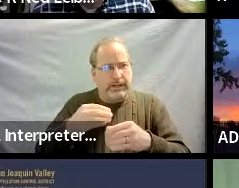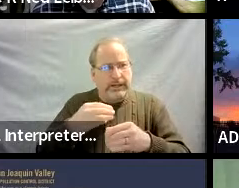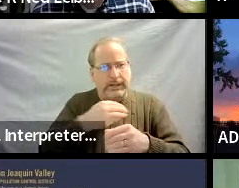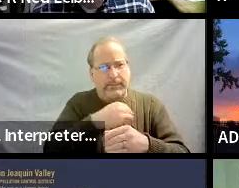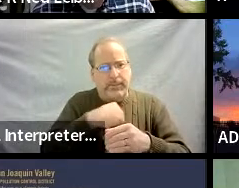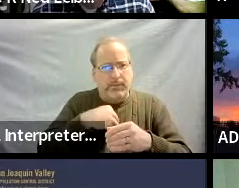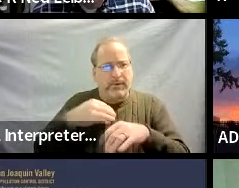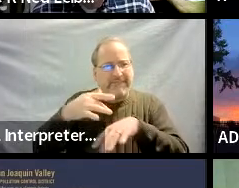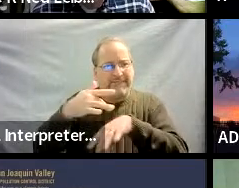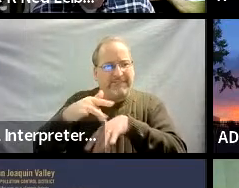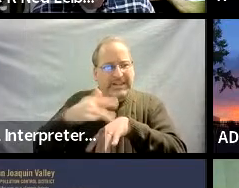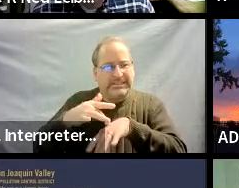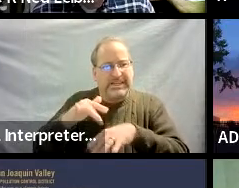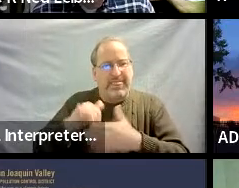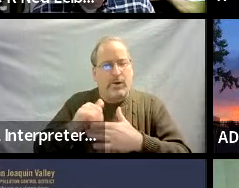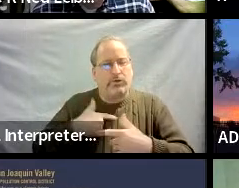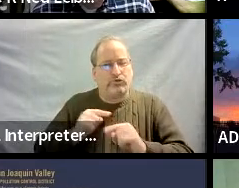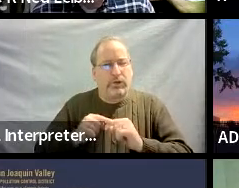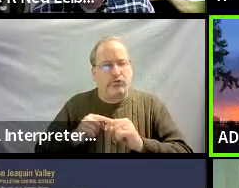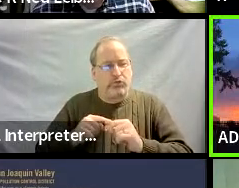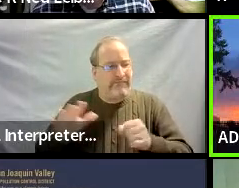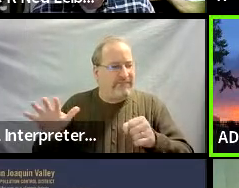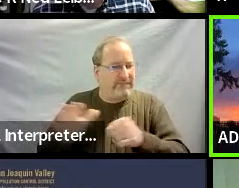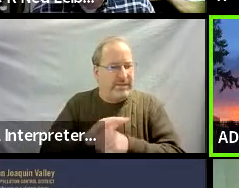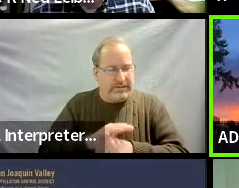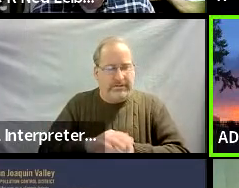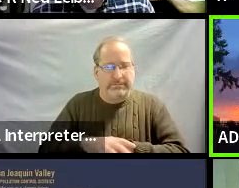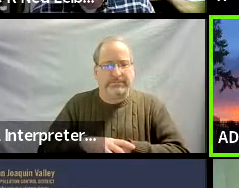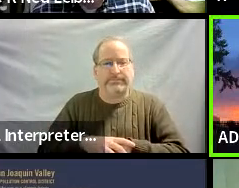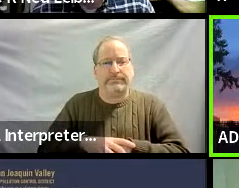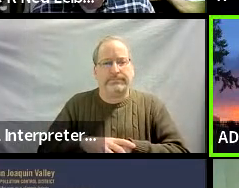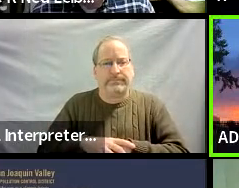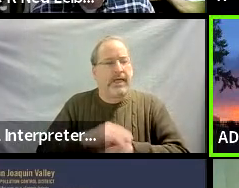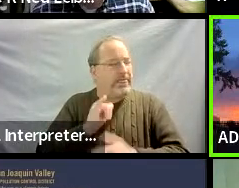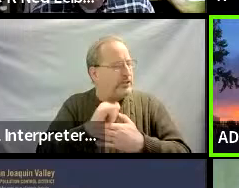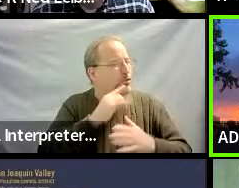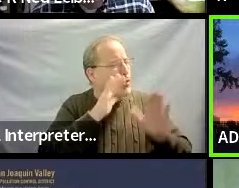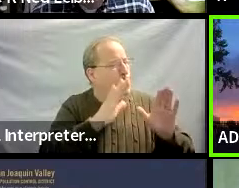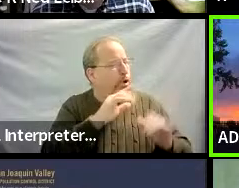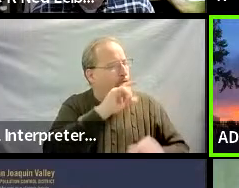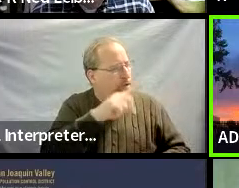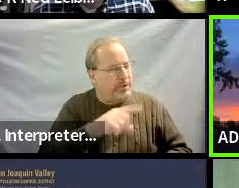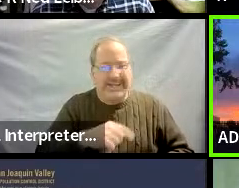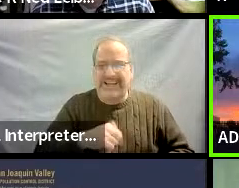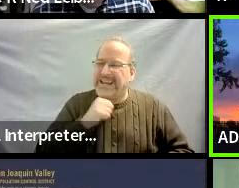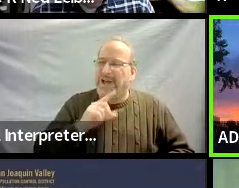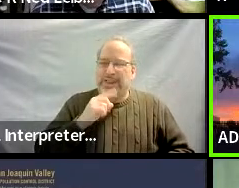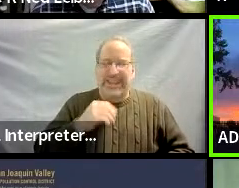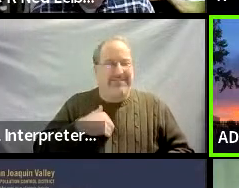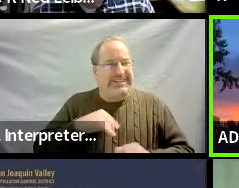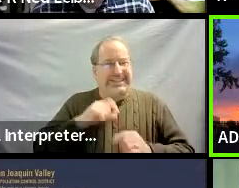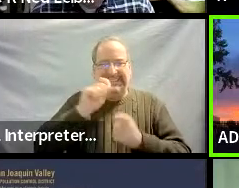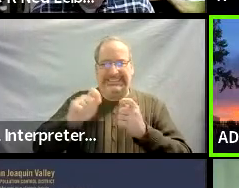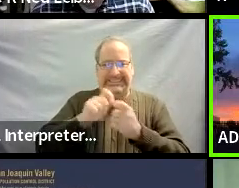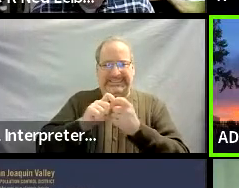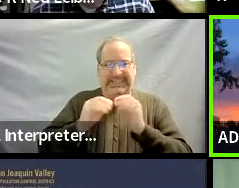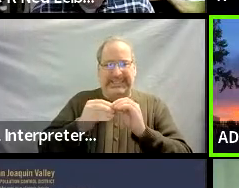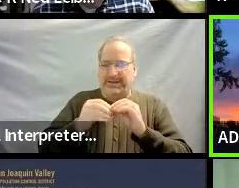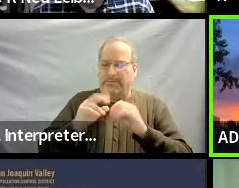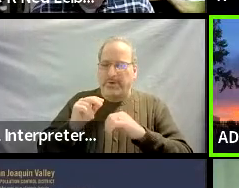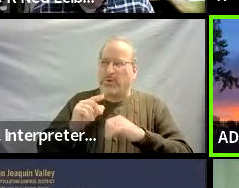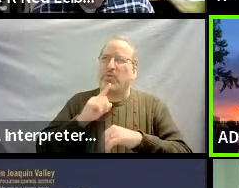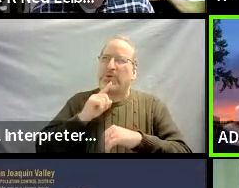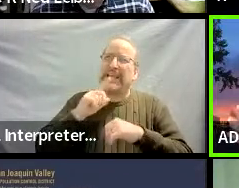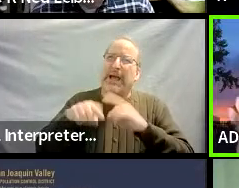vacancies that you're trying to fill, Heather. Great question, Nate. So there really isn't a prescribed number. This is more about